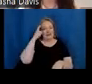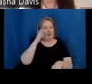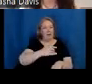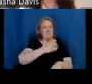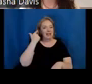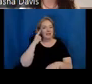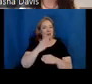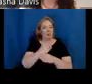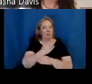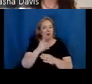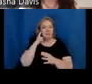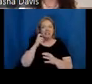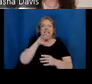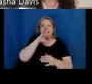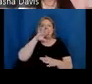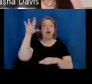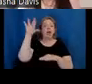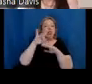because it did not collect dust.